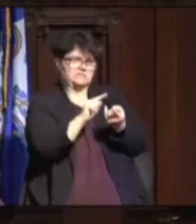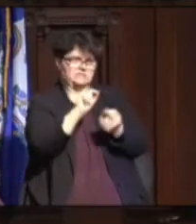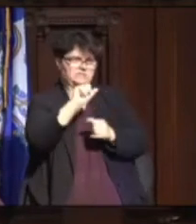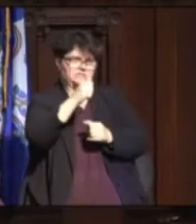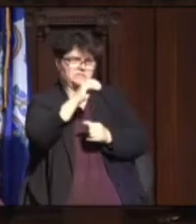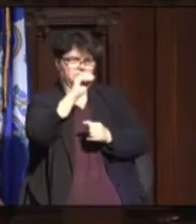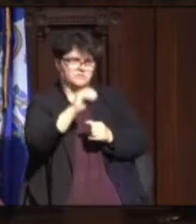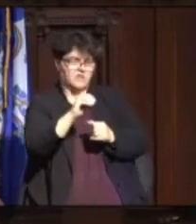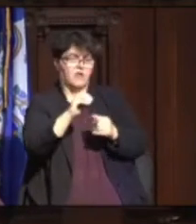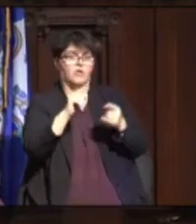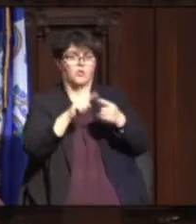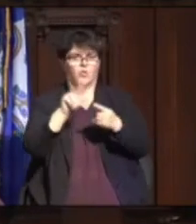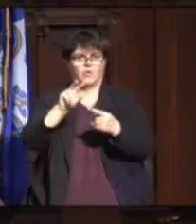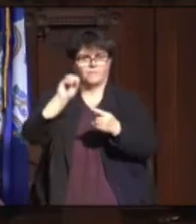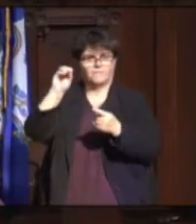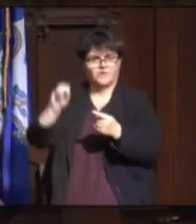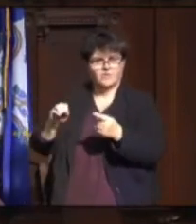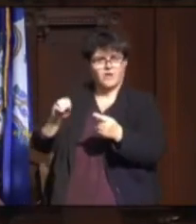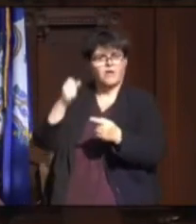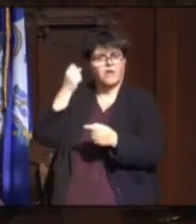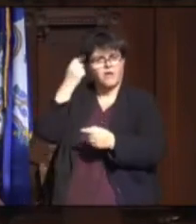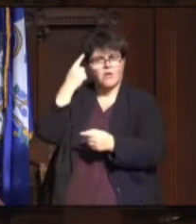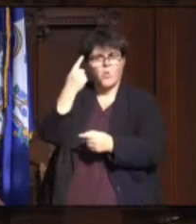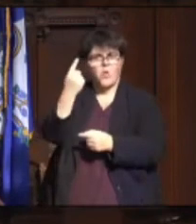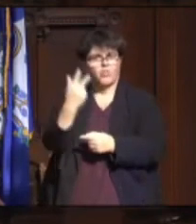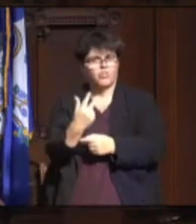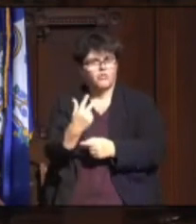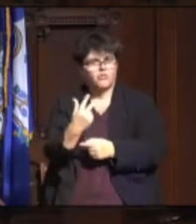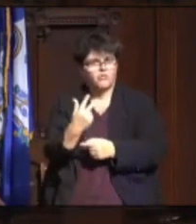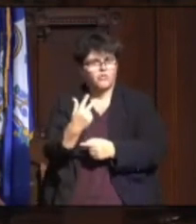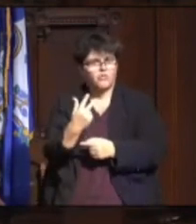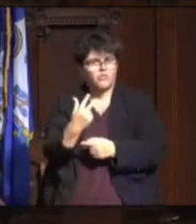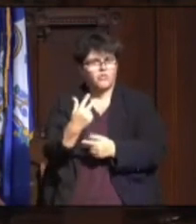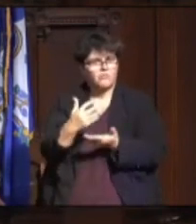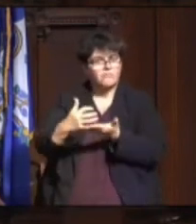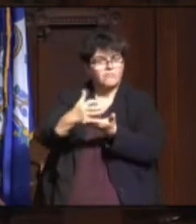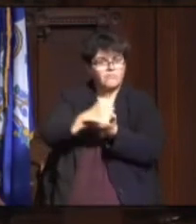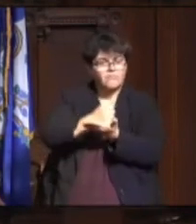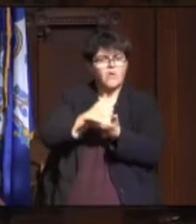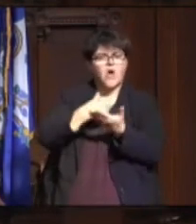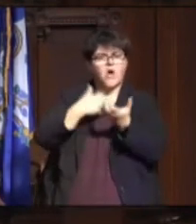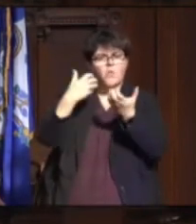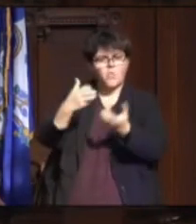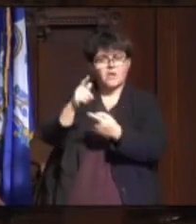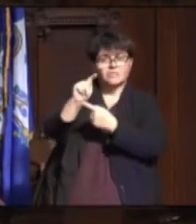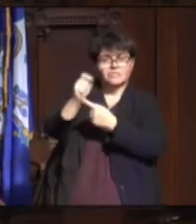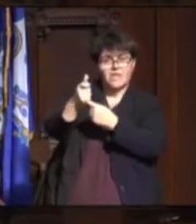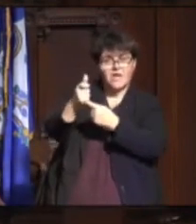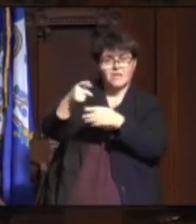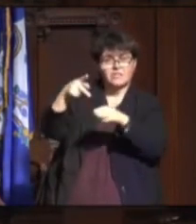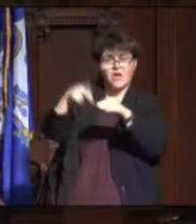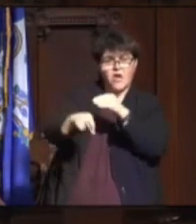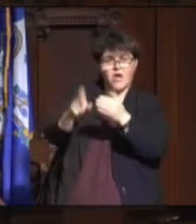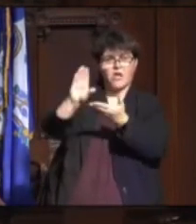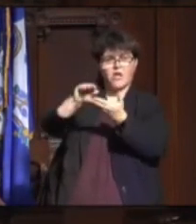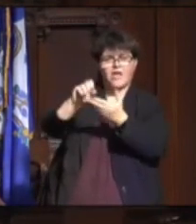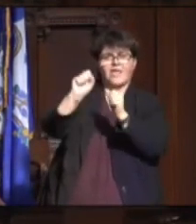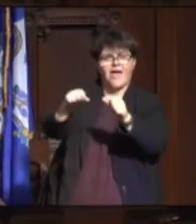one-third. I want a sustainable tax cut that we can support in good times and not so good